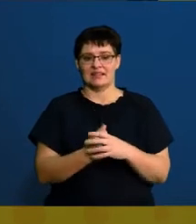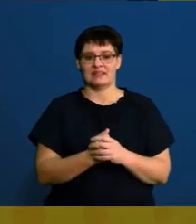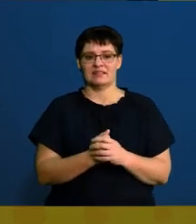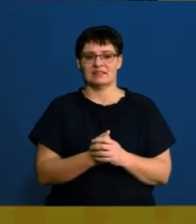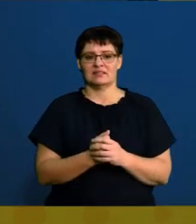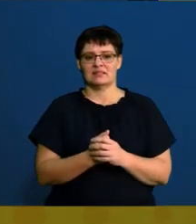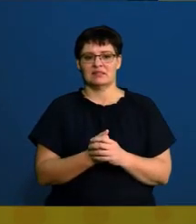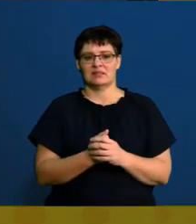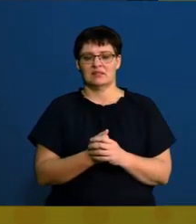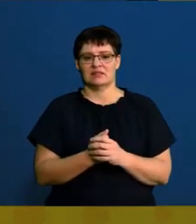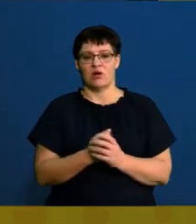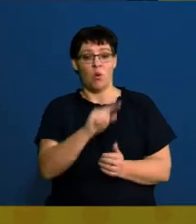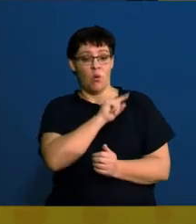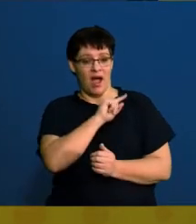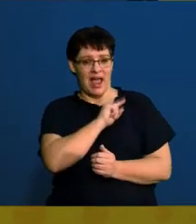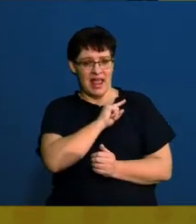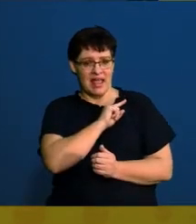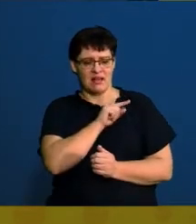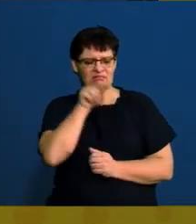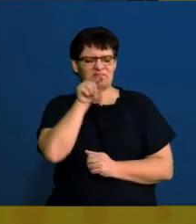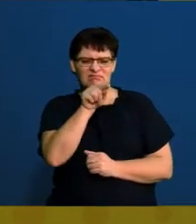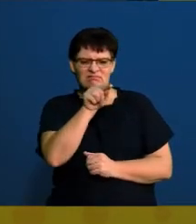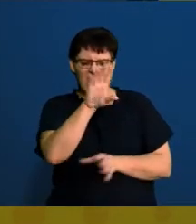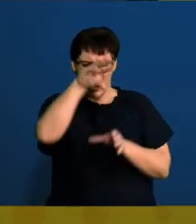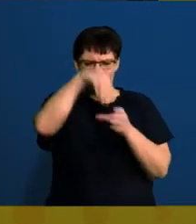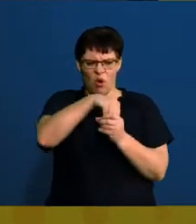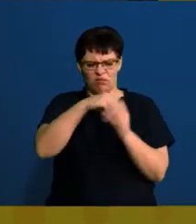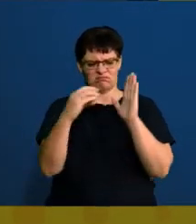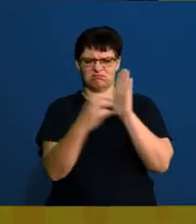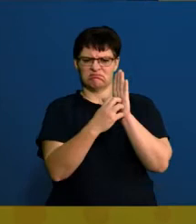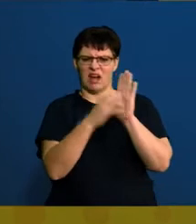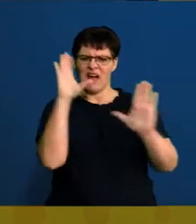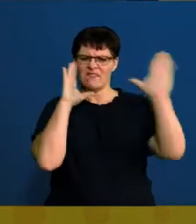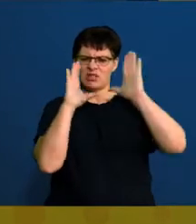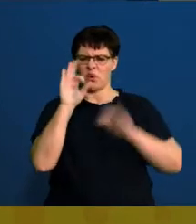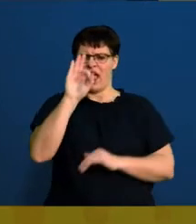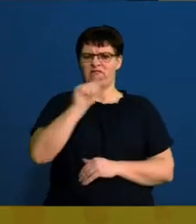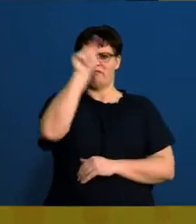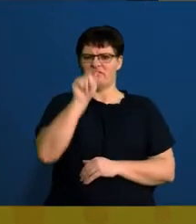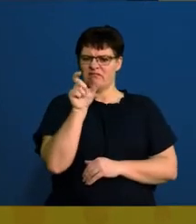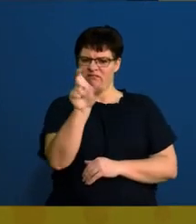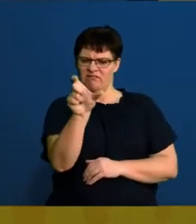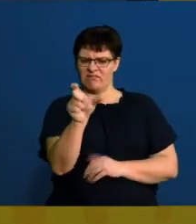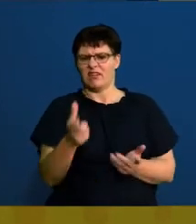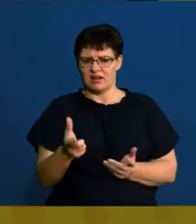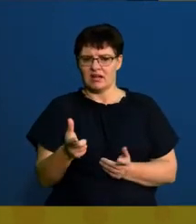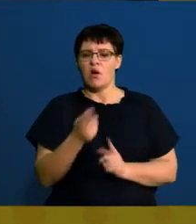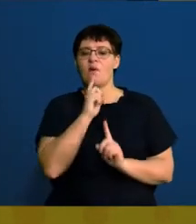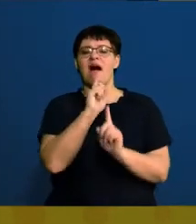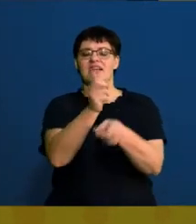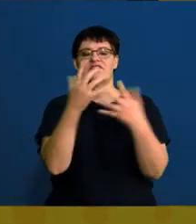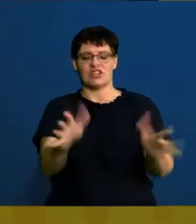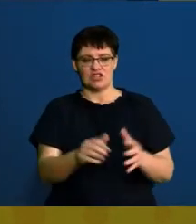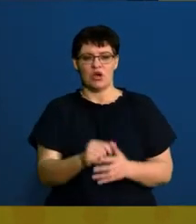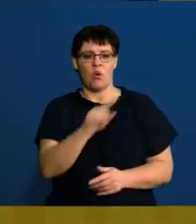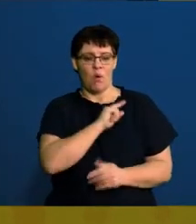why has the advertiser included the Facebook logo in the advertisement? And we've answered that question. It allows